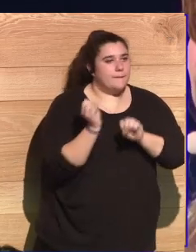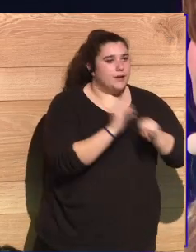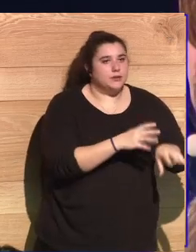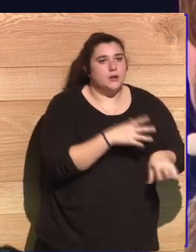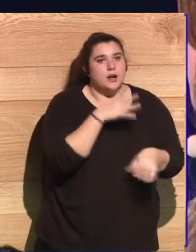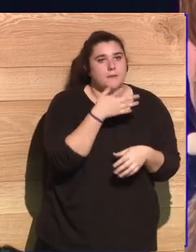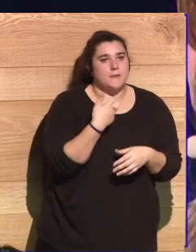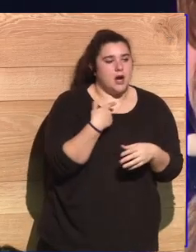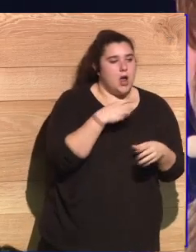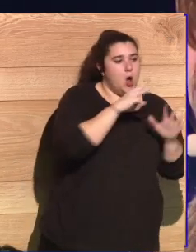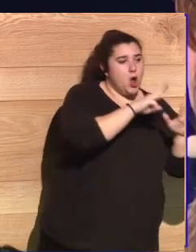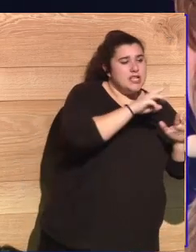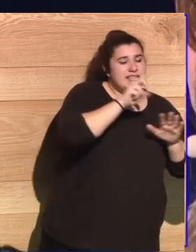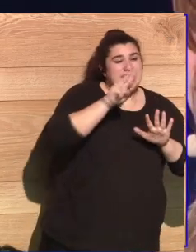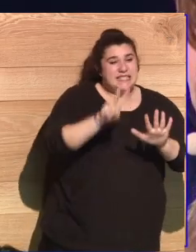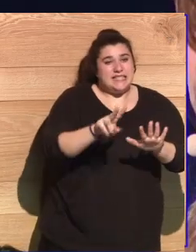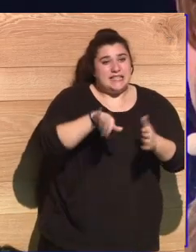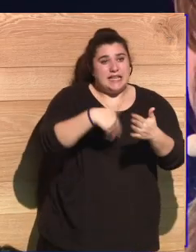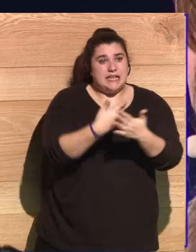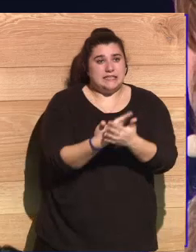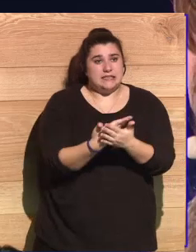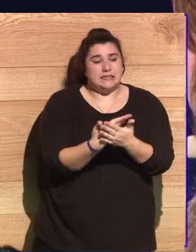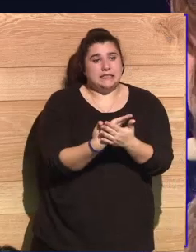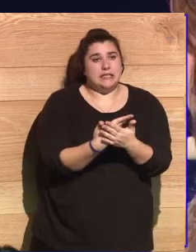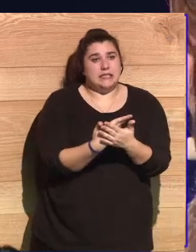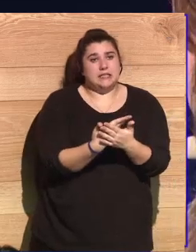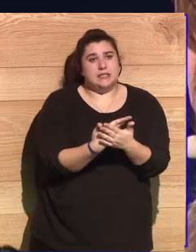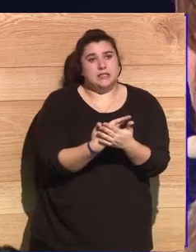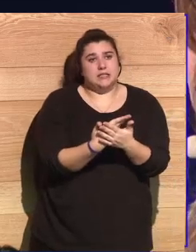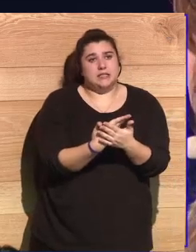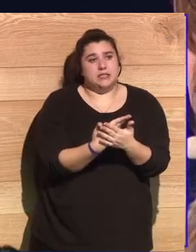1987 to early 2000s.